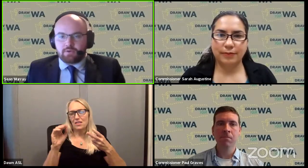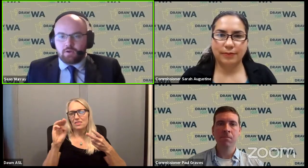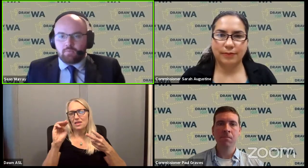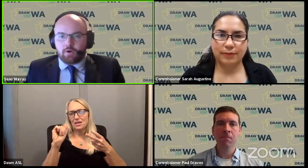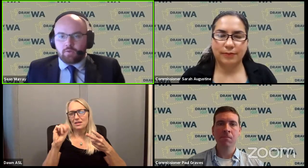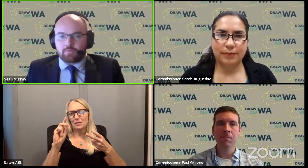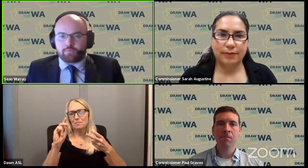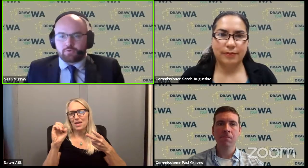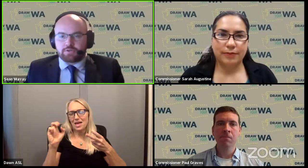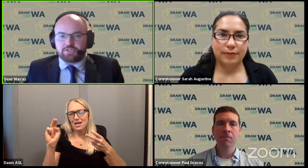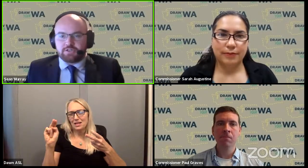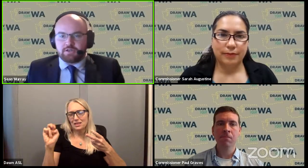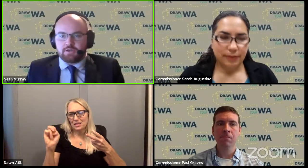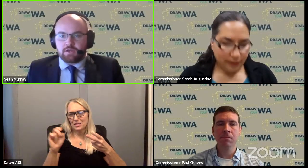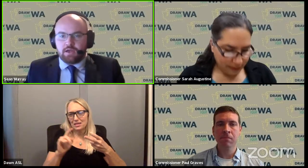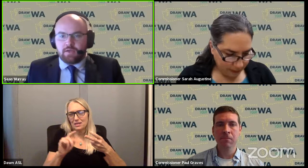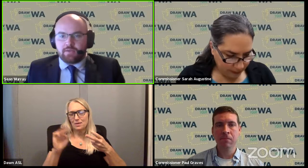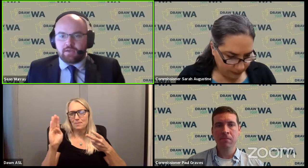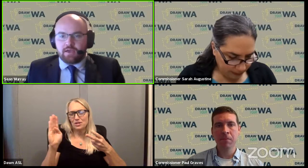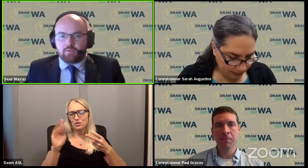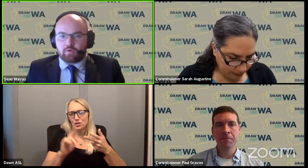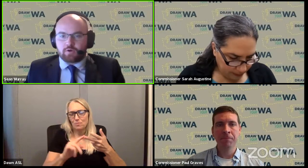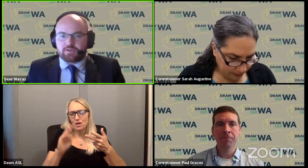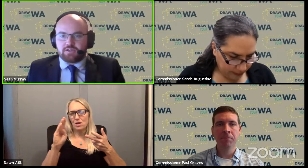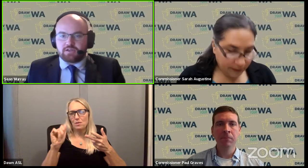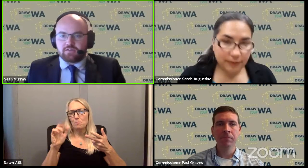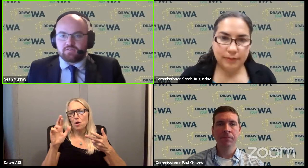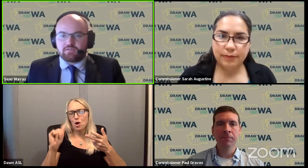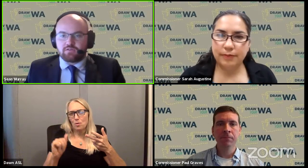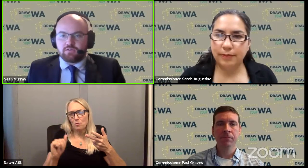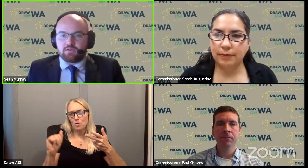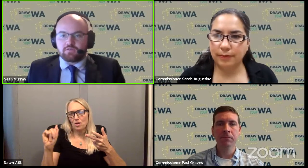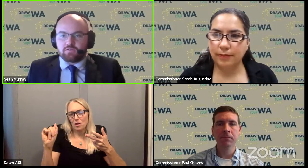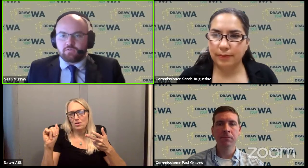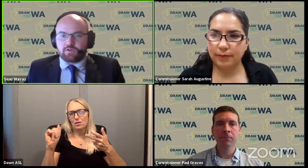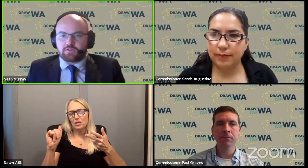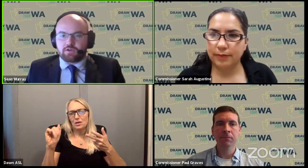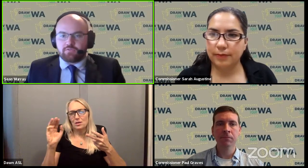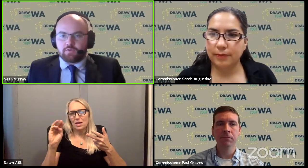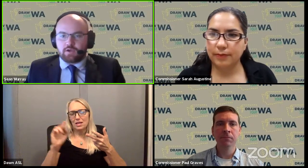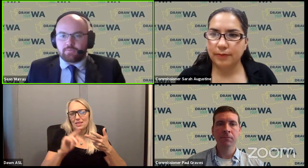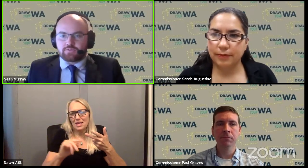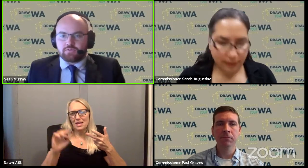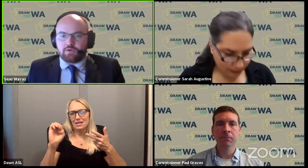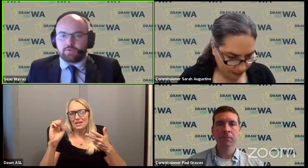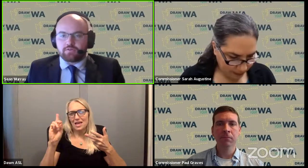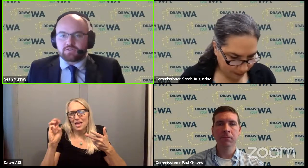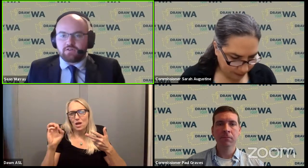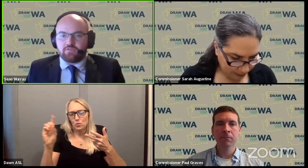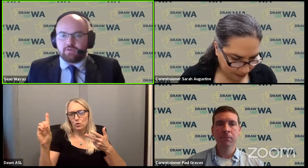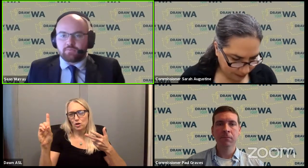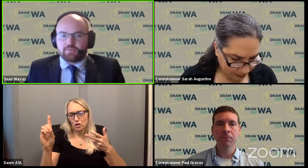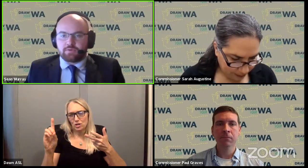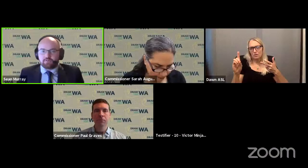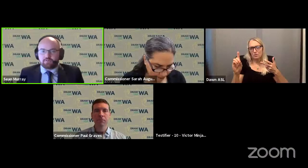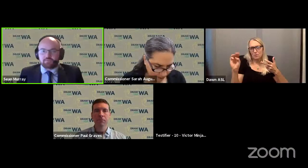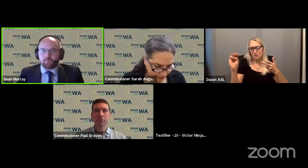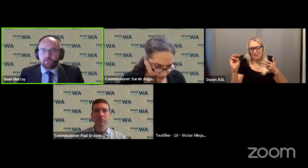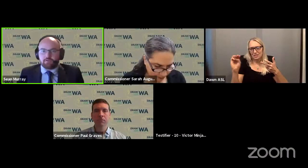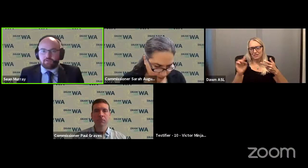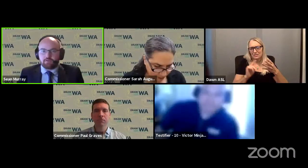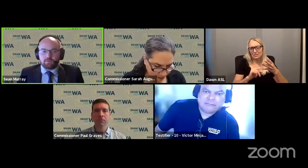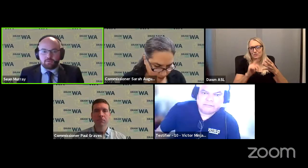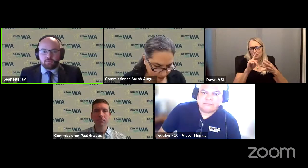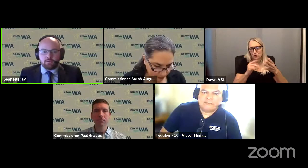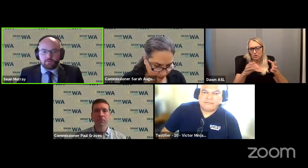Bishop, Barbara Barishi, and then Edward Martinez. So Victor, if you are able to unmute yourself and please begin your